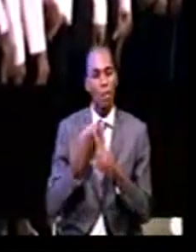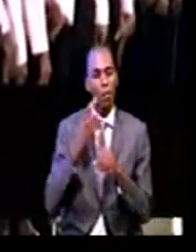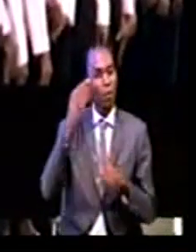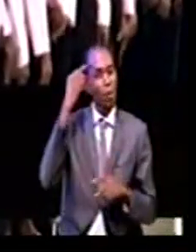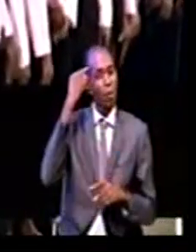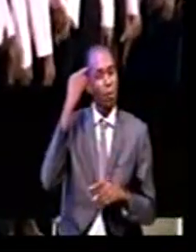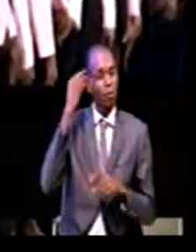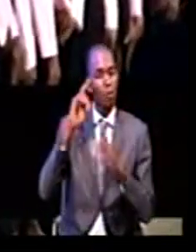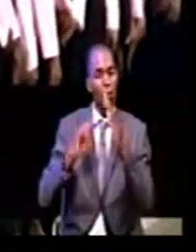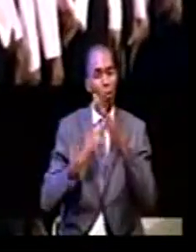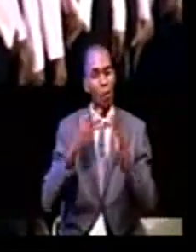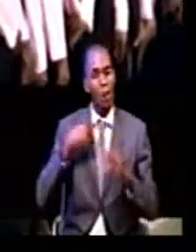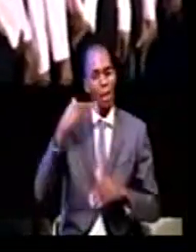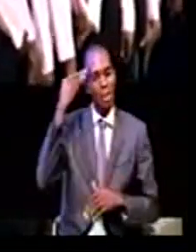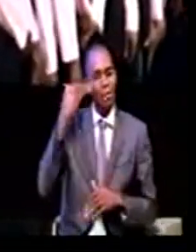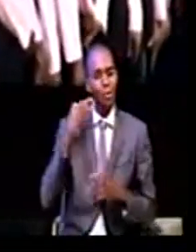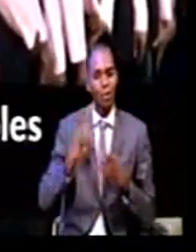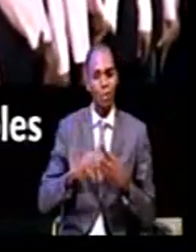here, I am